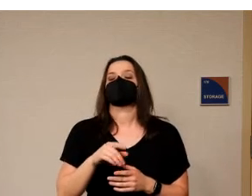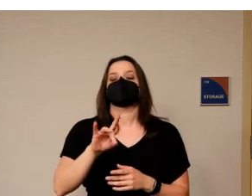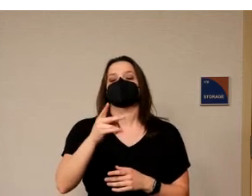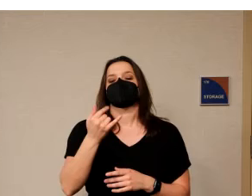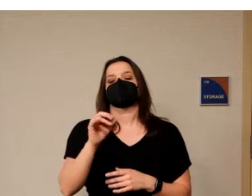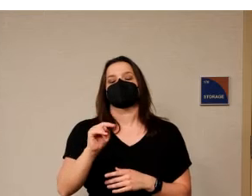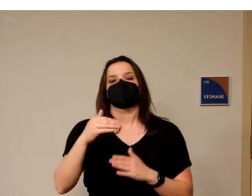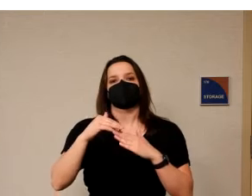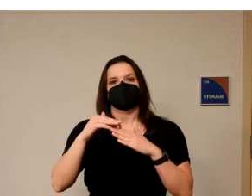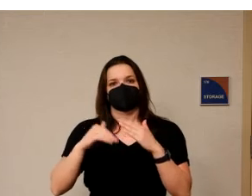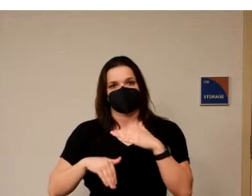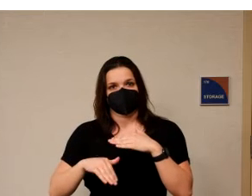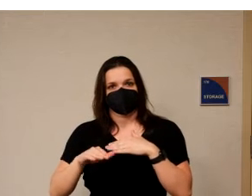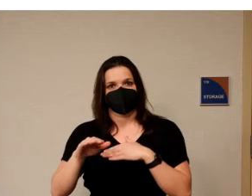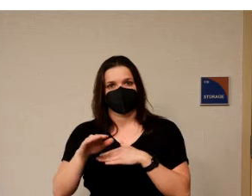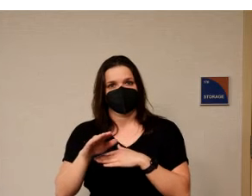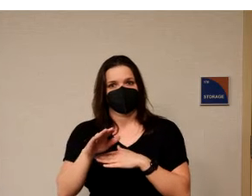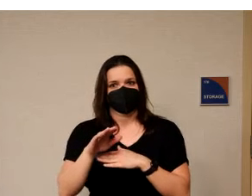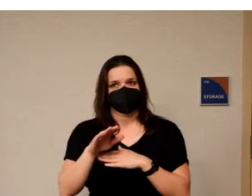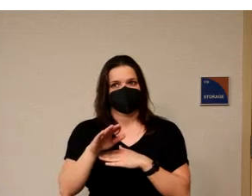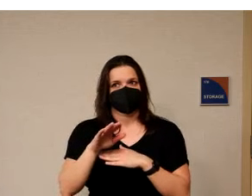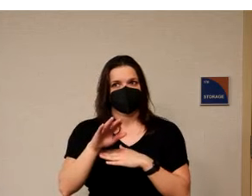Deviation is under by